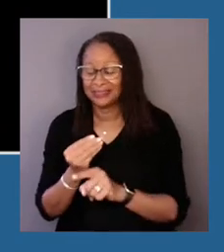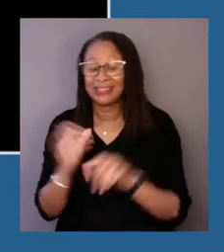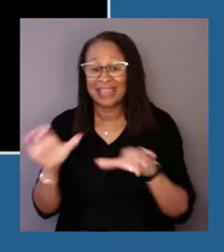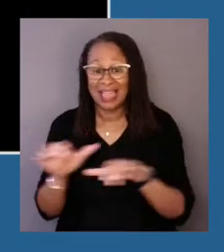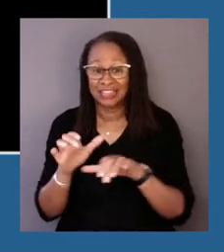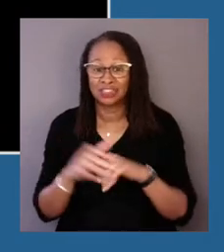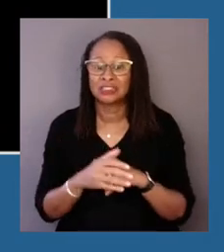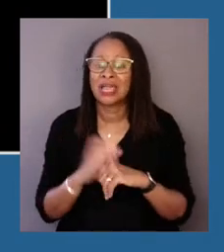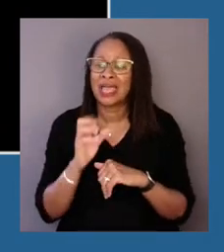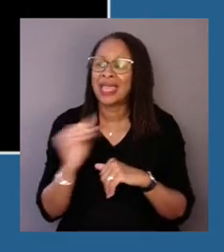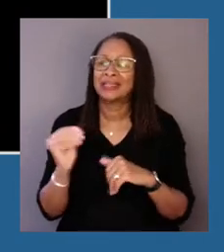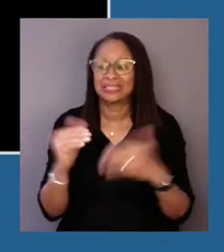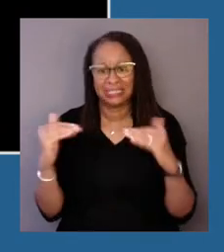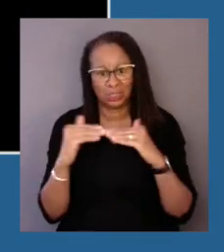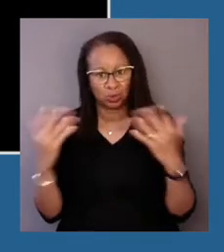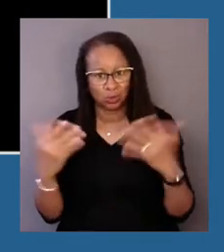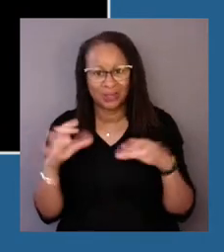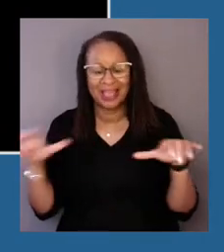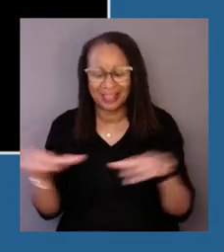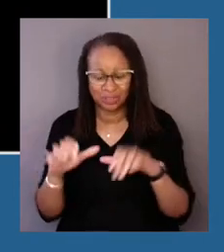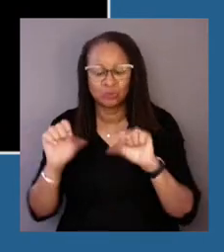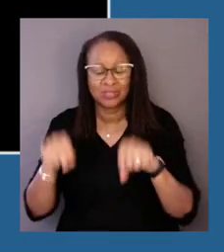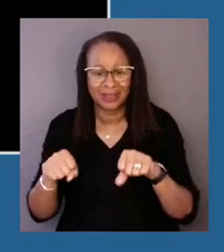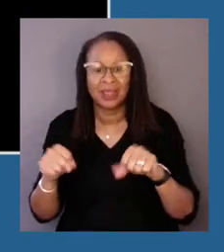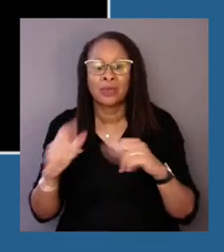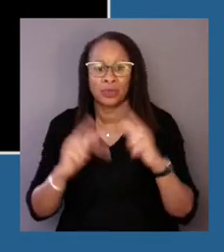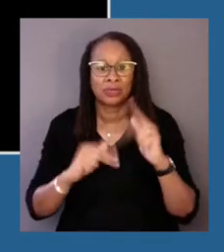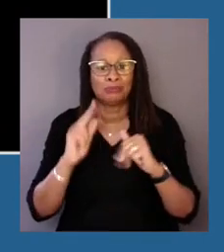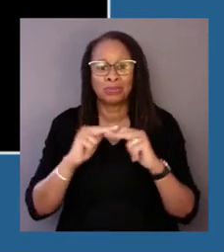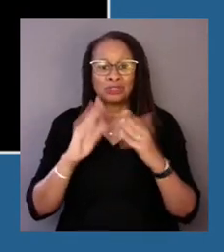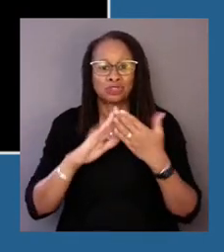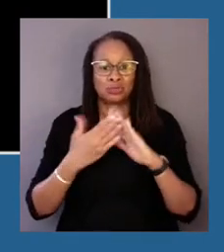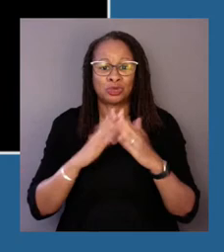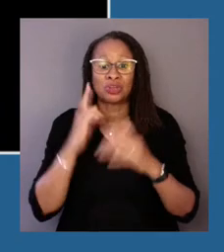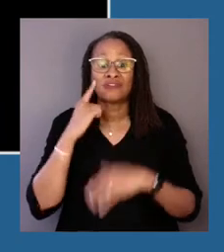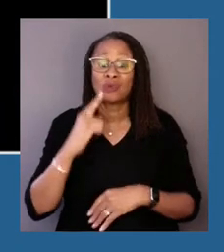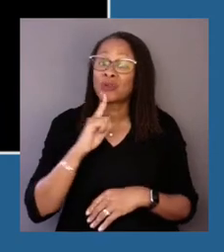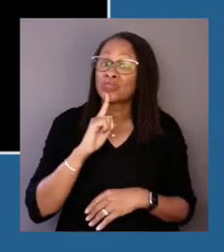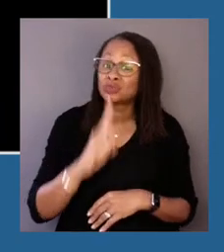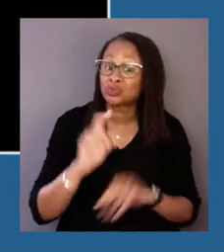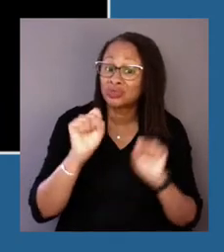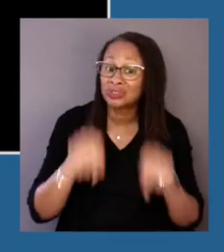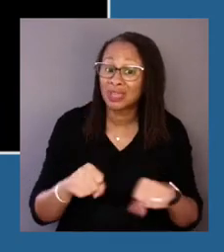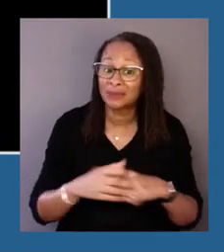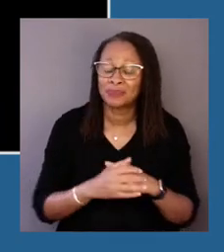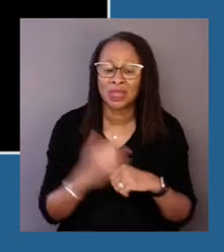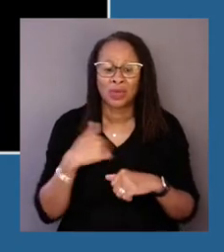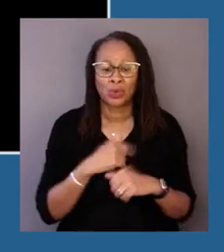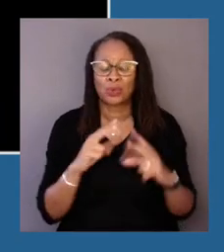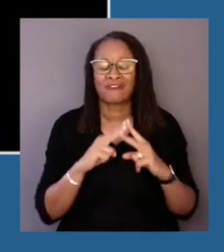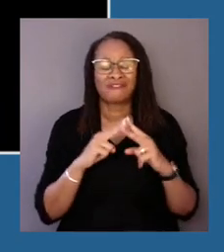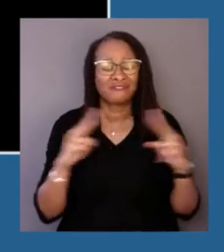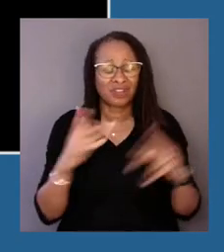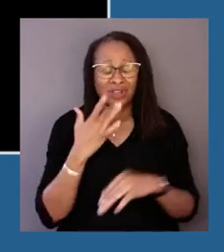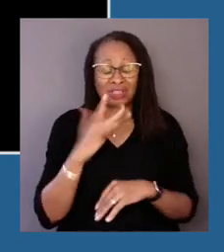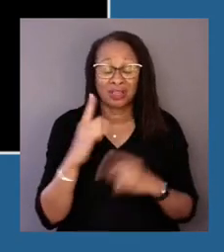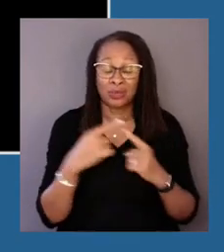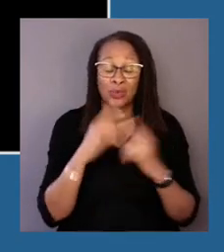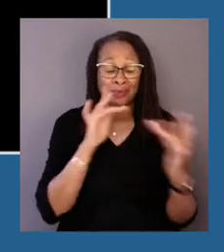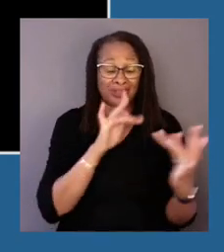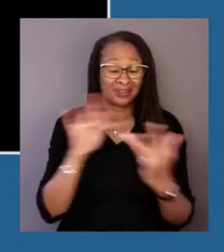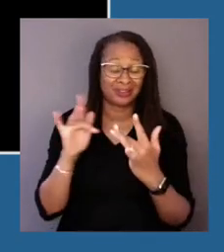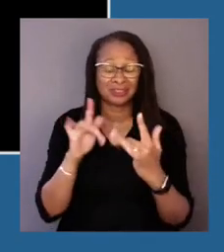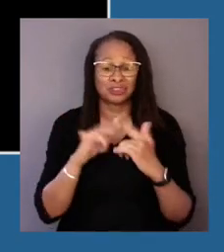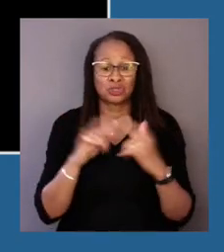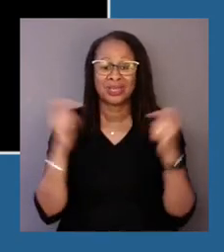actionable. We can build community for the truth. And so we were extraordinarily lucky when we reached out to the celebrated